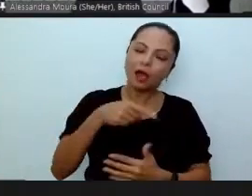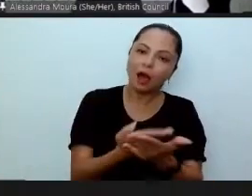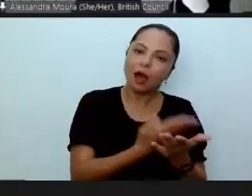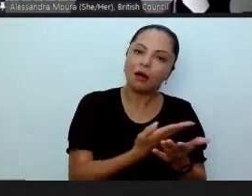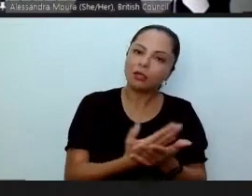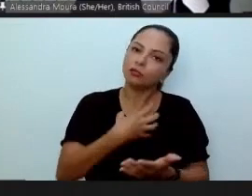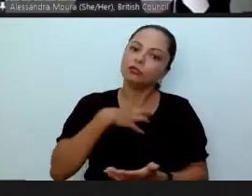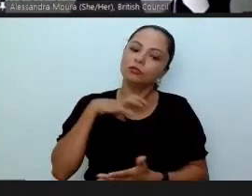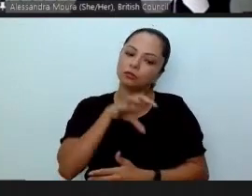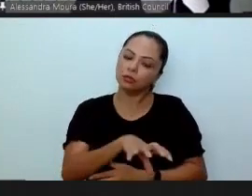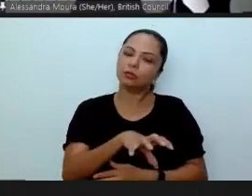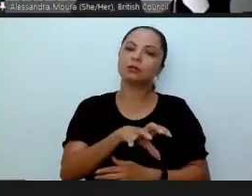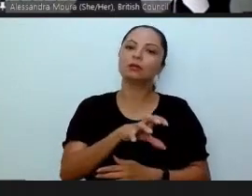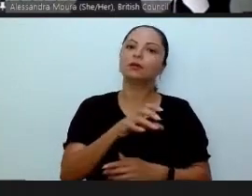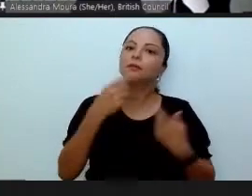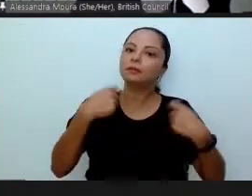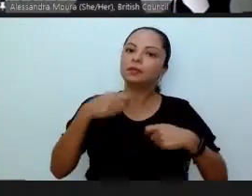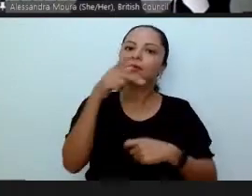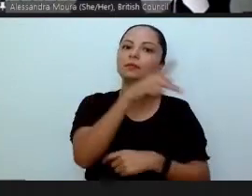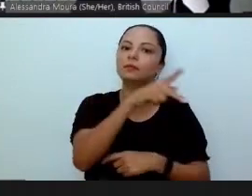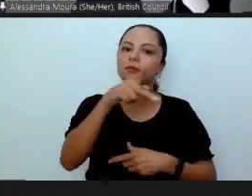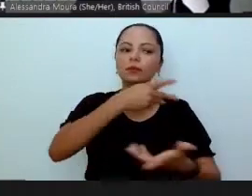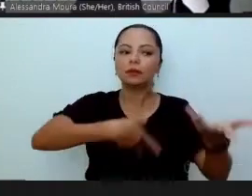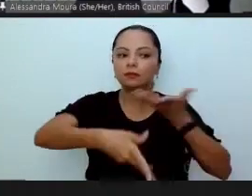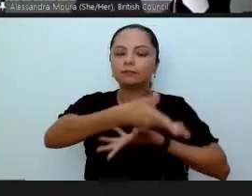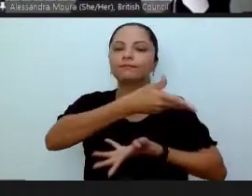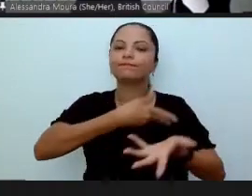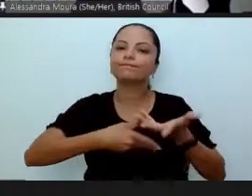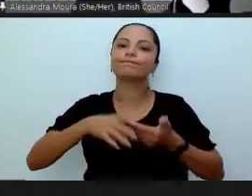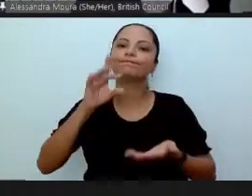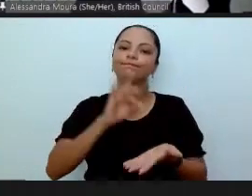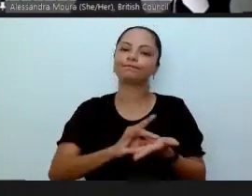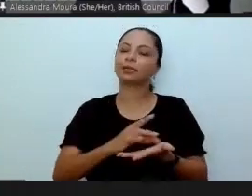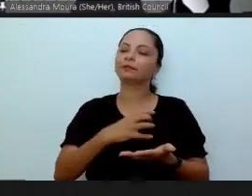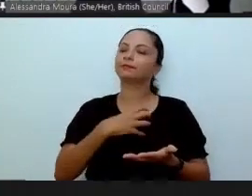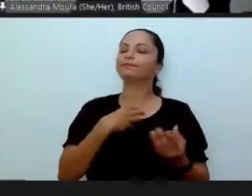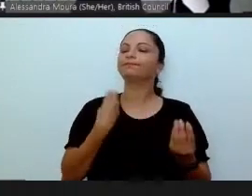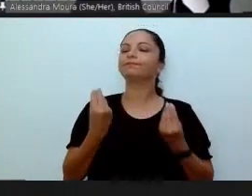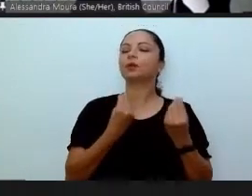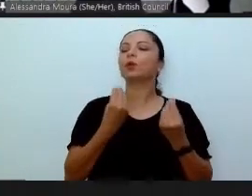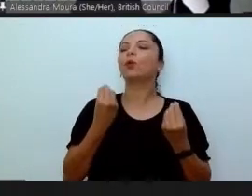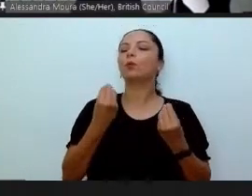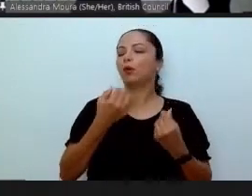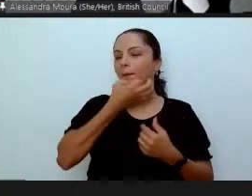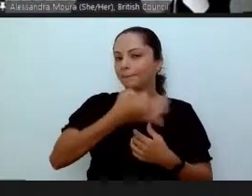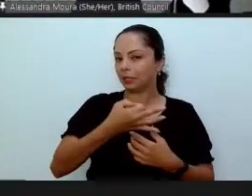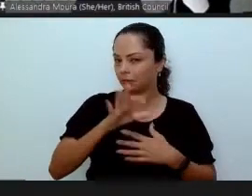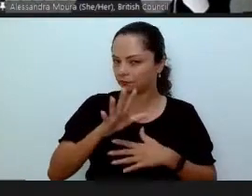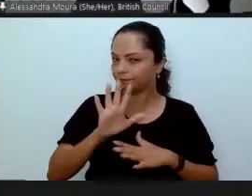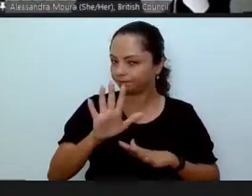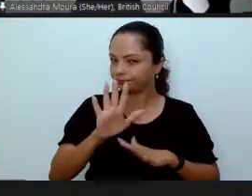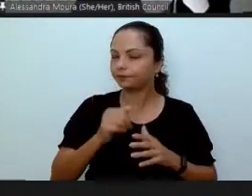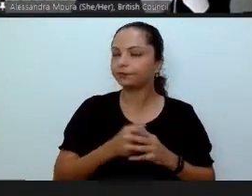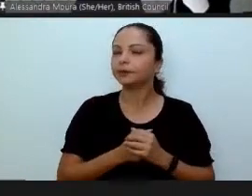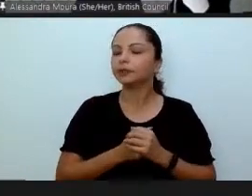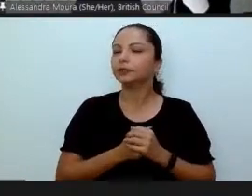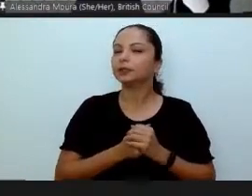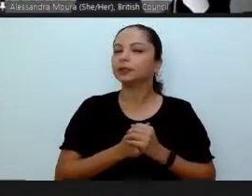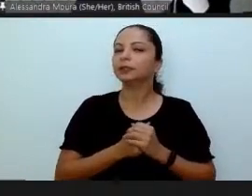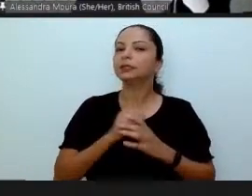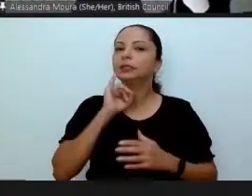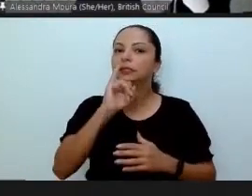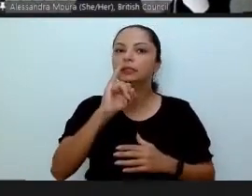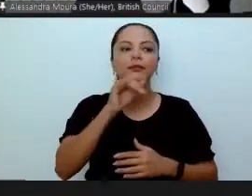very strongly about this. I think you're kind of missing part of what the educational experience is. There's a reason